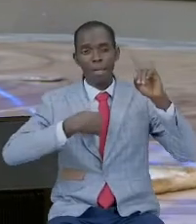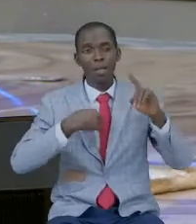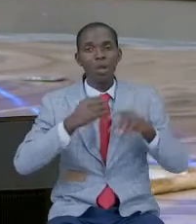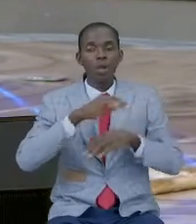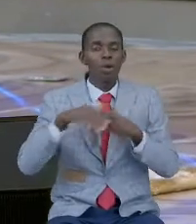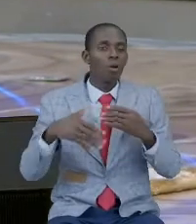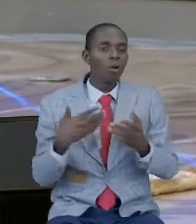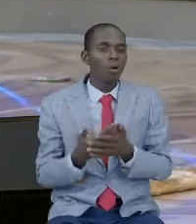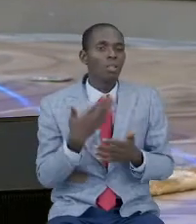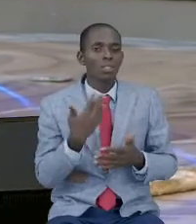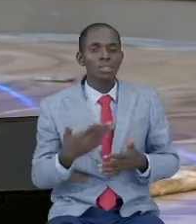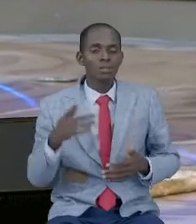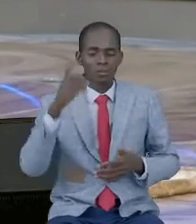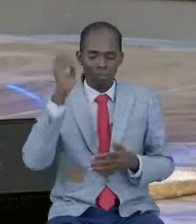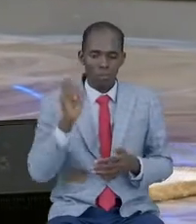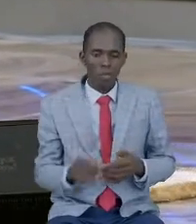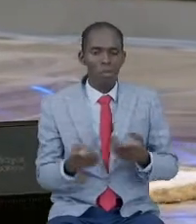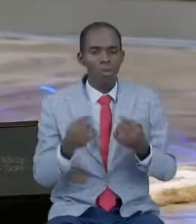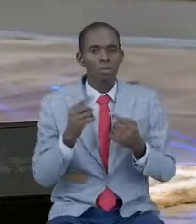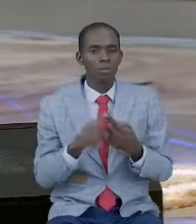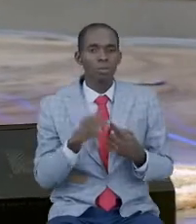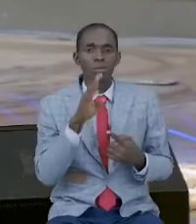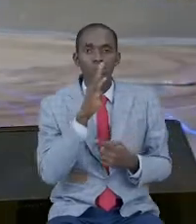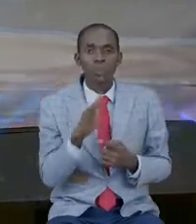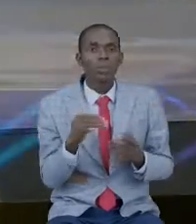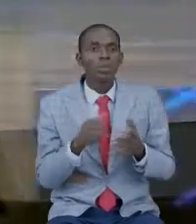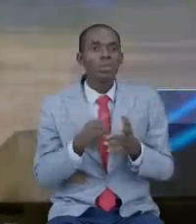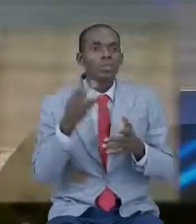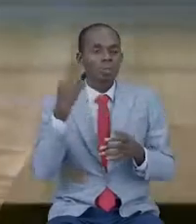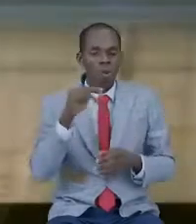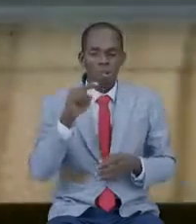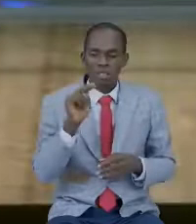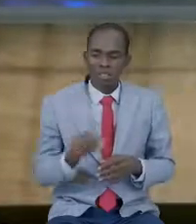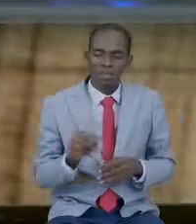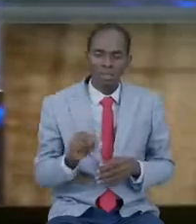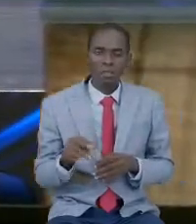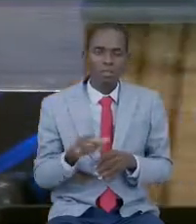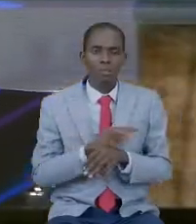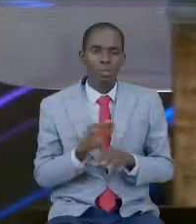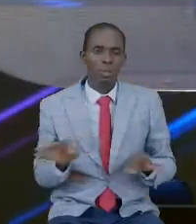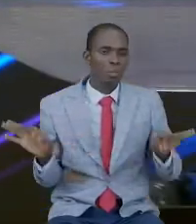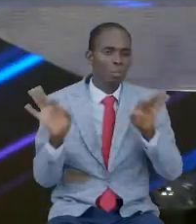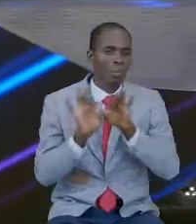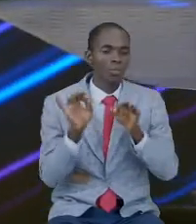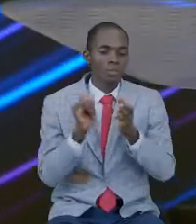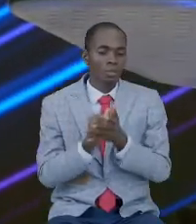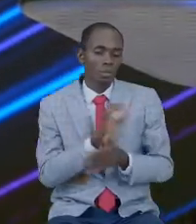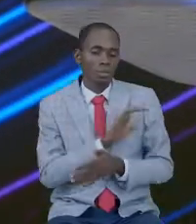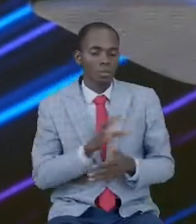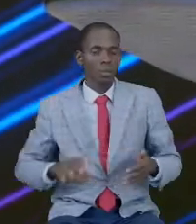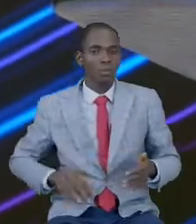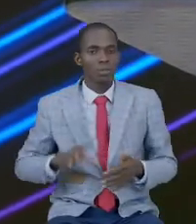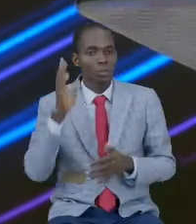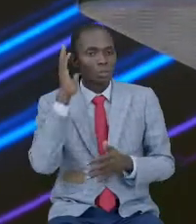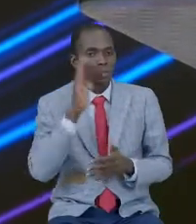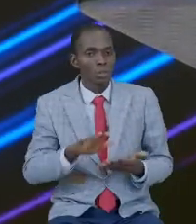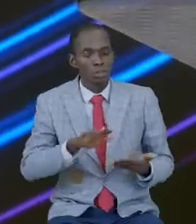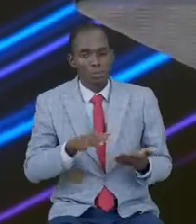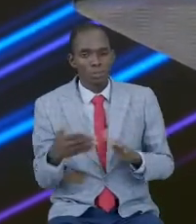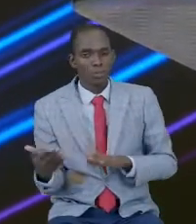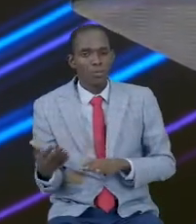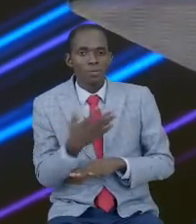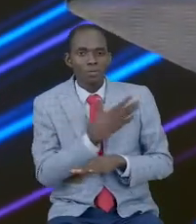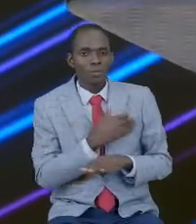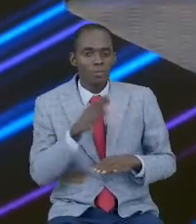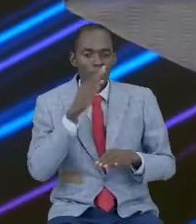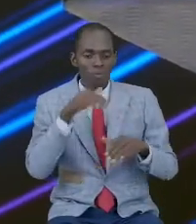things must be fulfilled. It was needful that Christ will die and be buried,